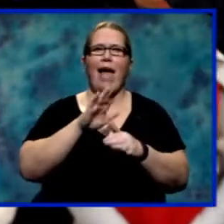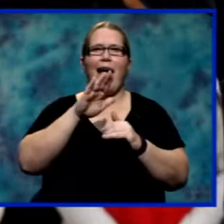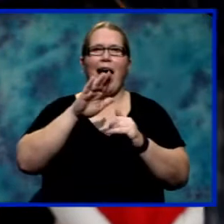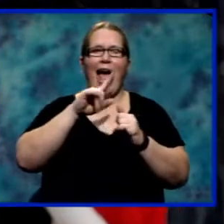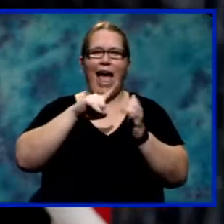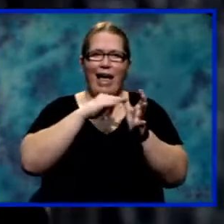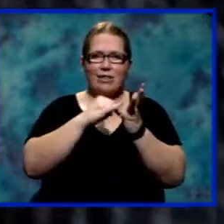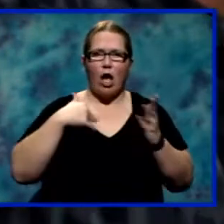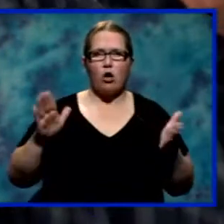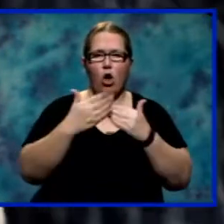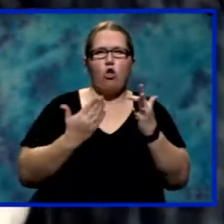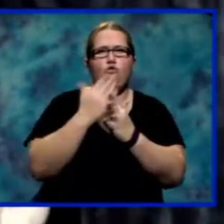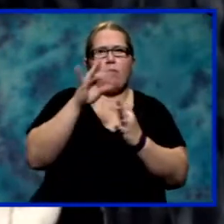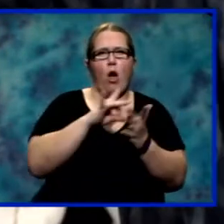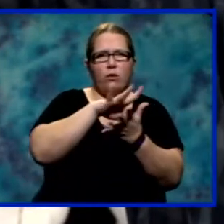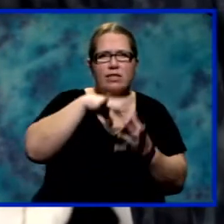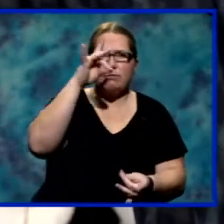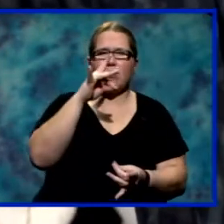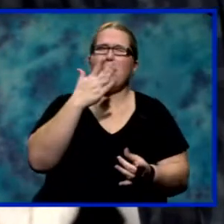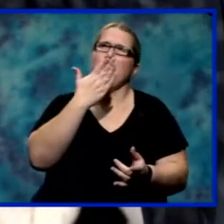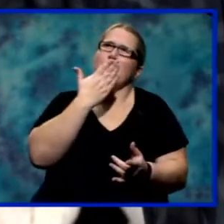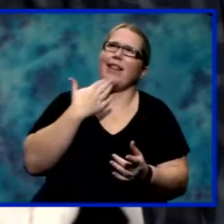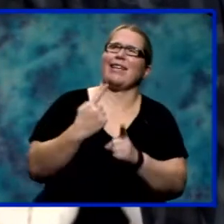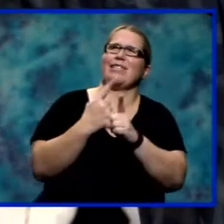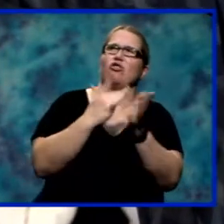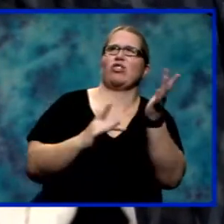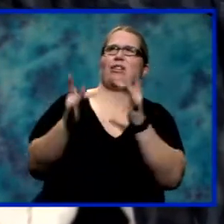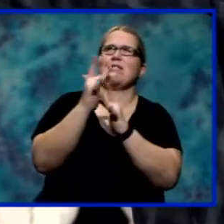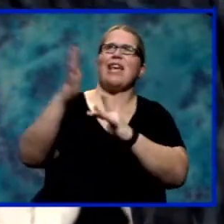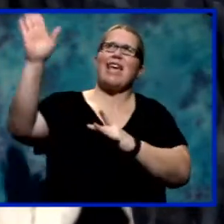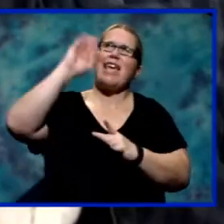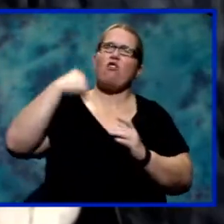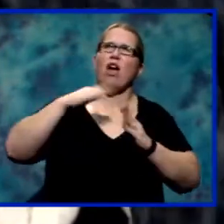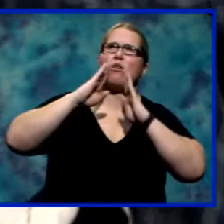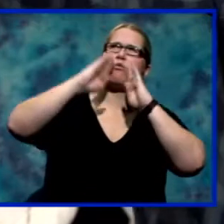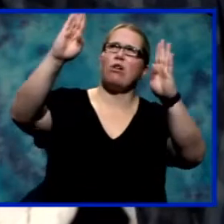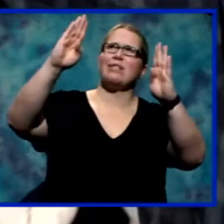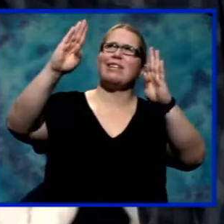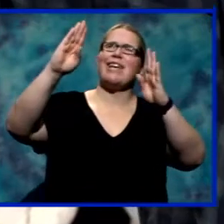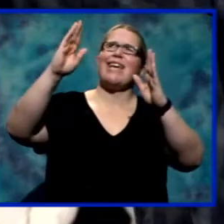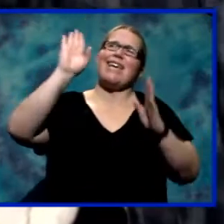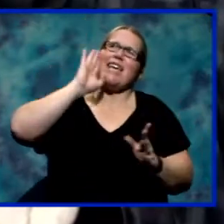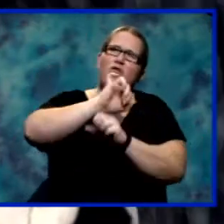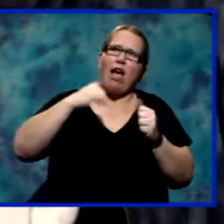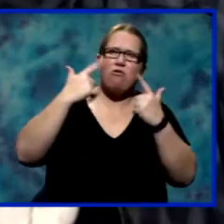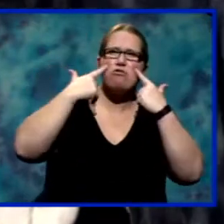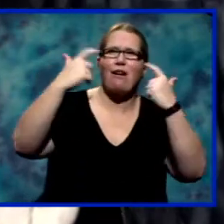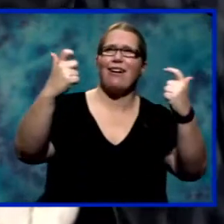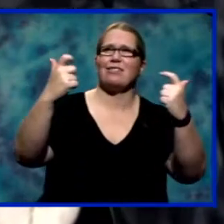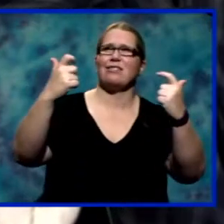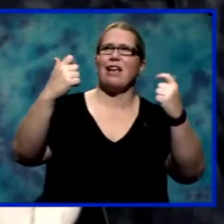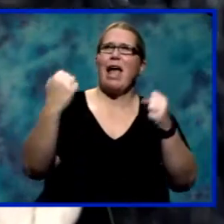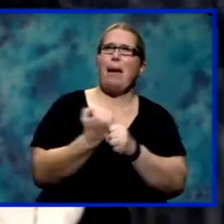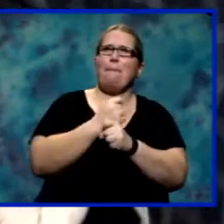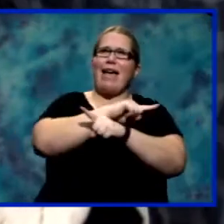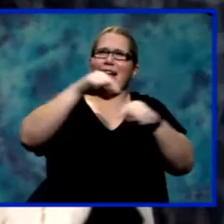through the Holy Spirit, please, Jesus, hear our plea, hear our cry. Make us